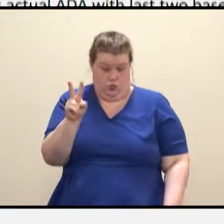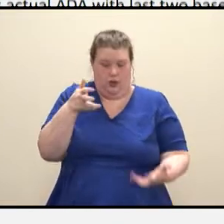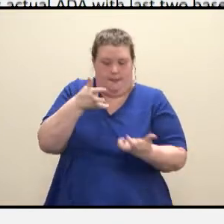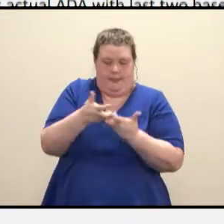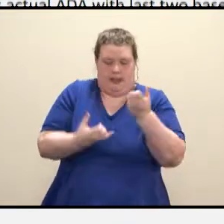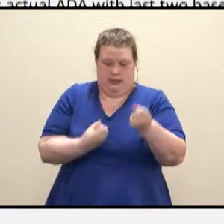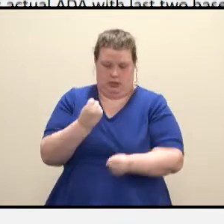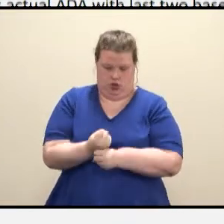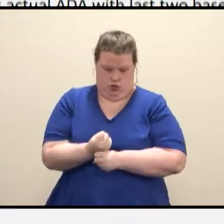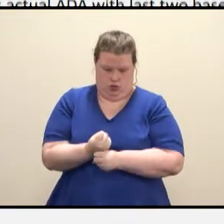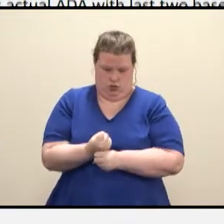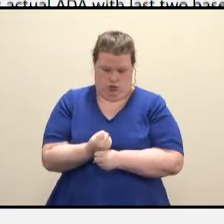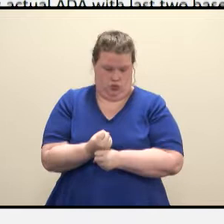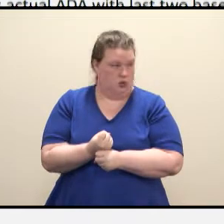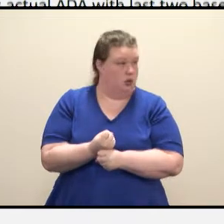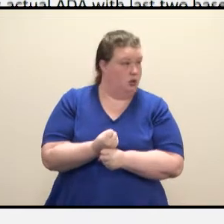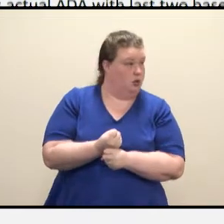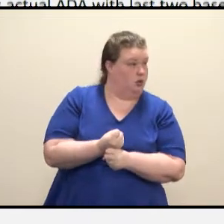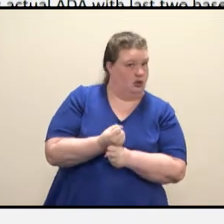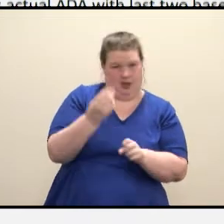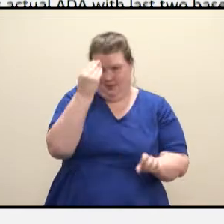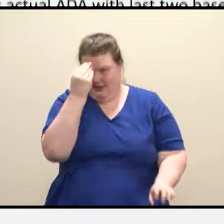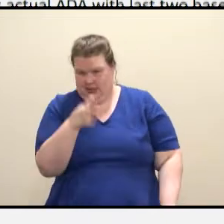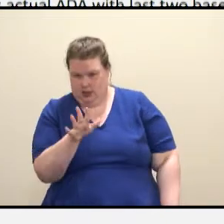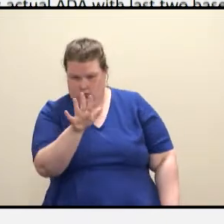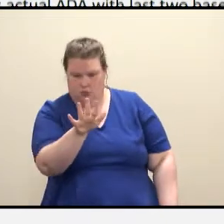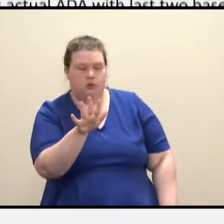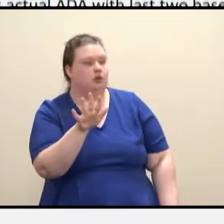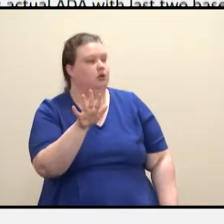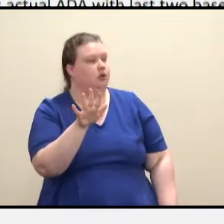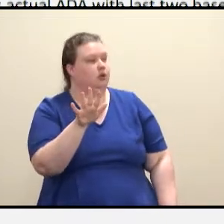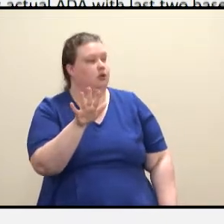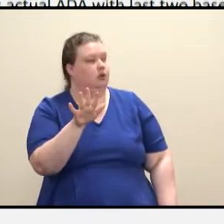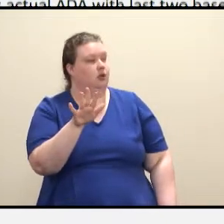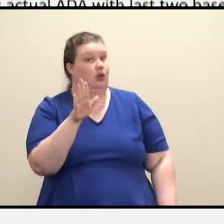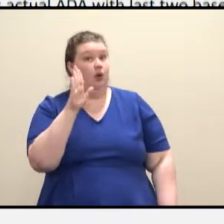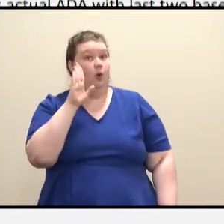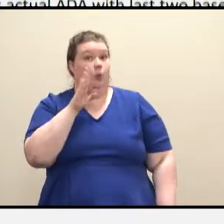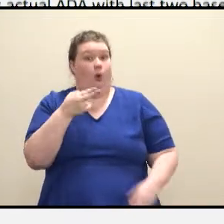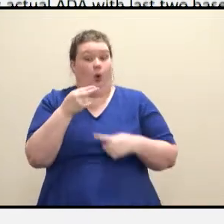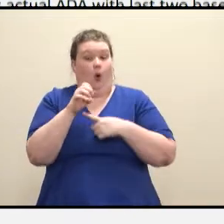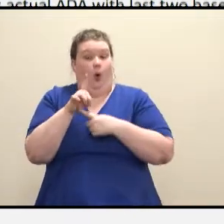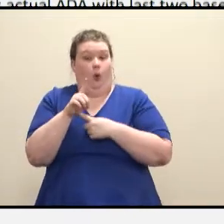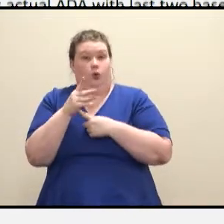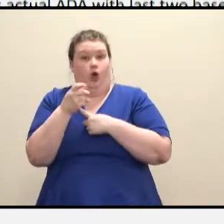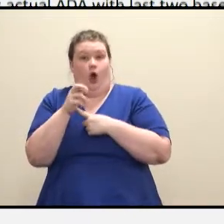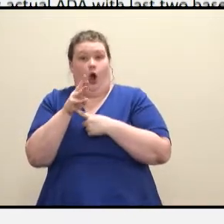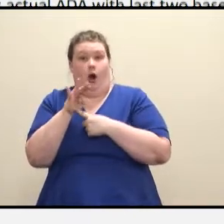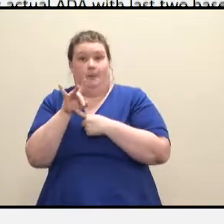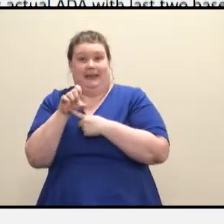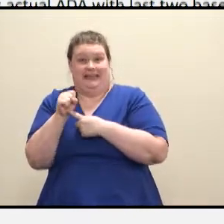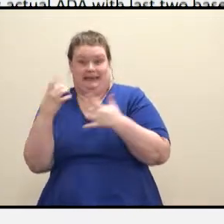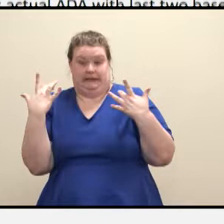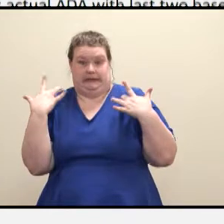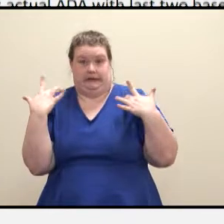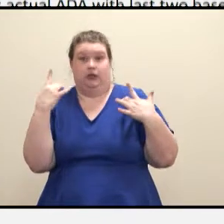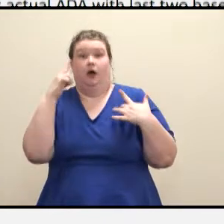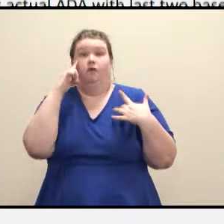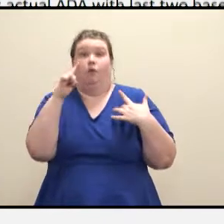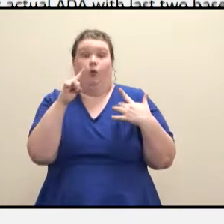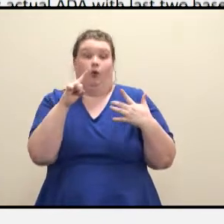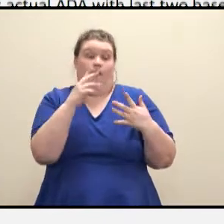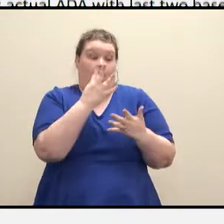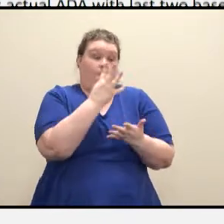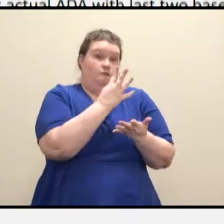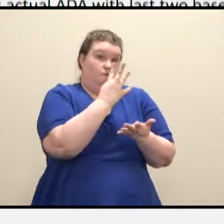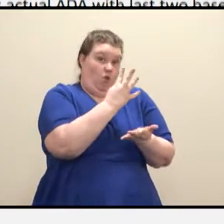do, and I've got a slide on that, they're basically going to hold us harmless for the first 4 6 weeks, but not for the 5th and 6th